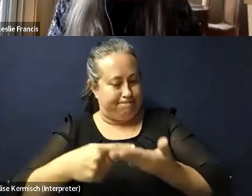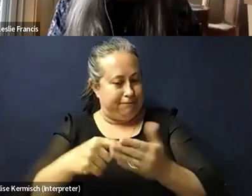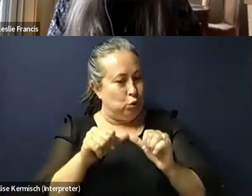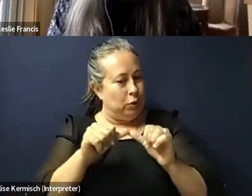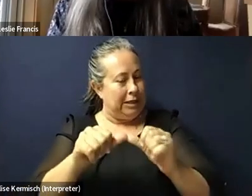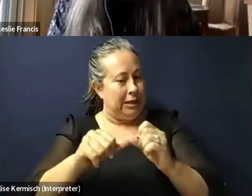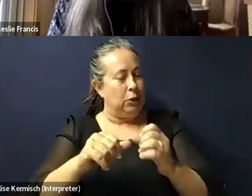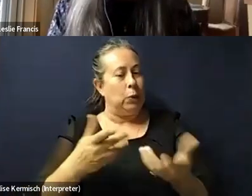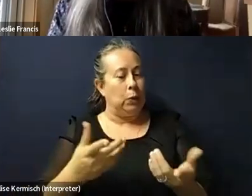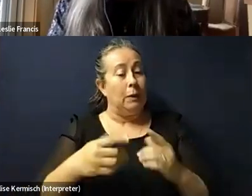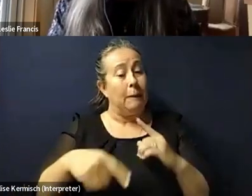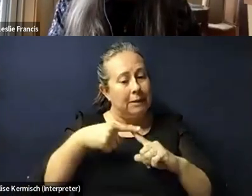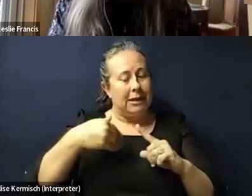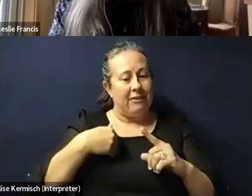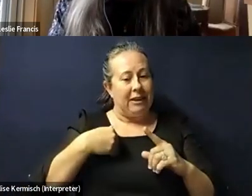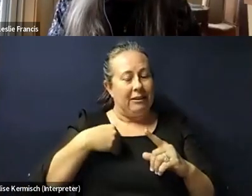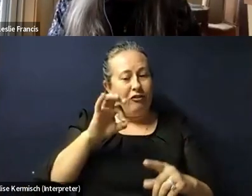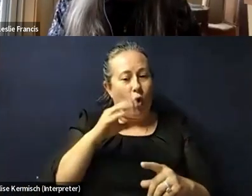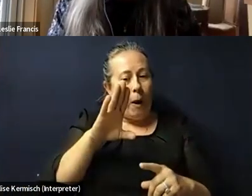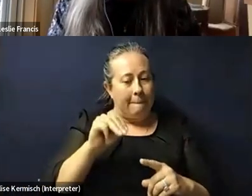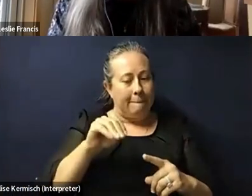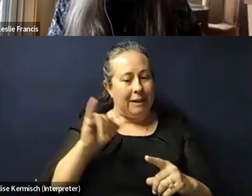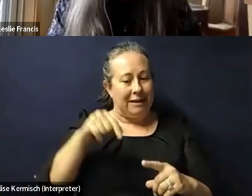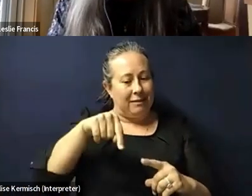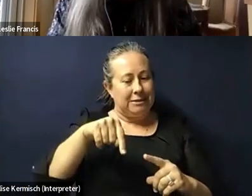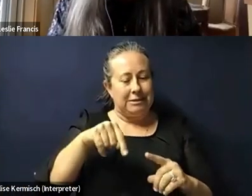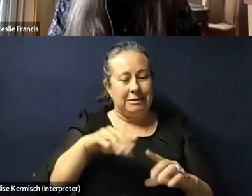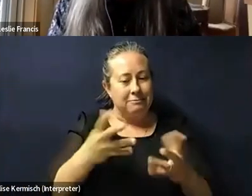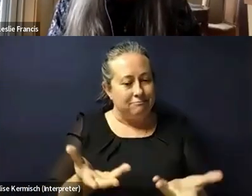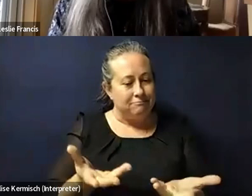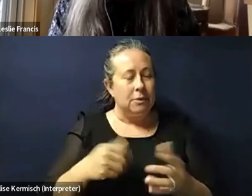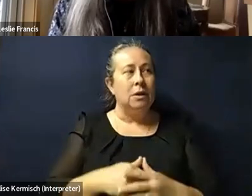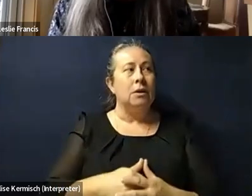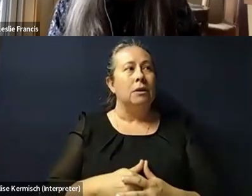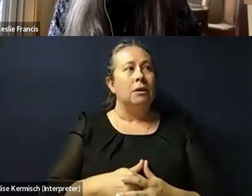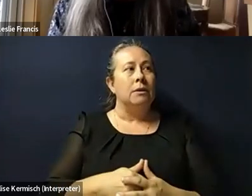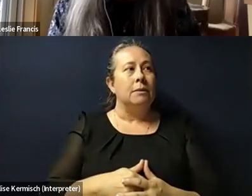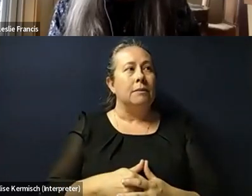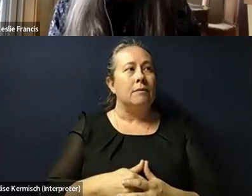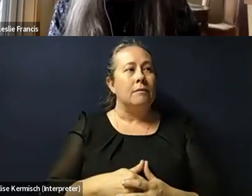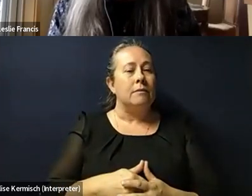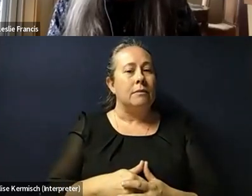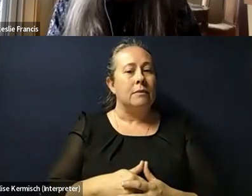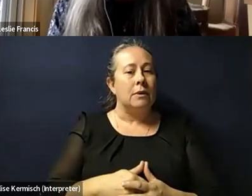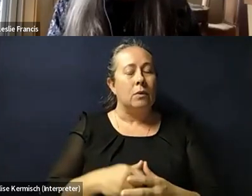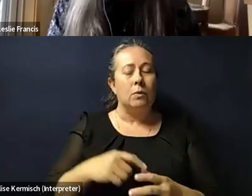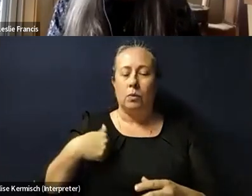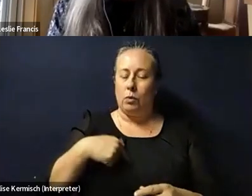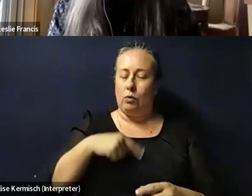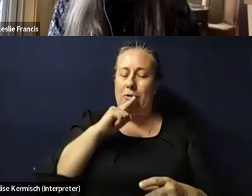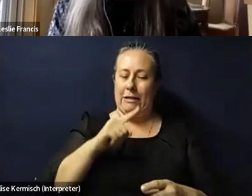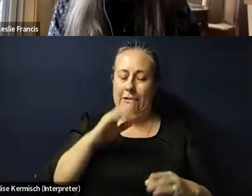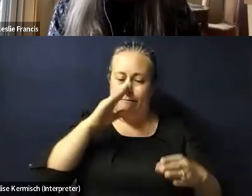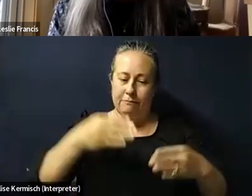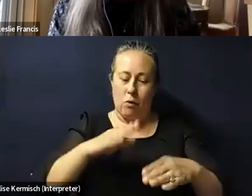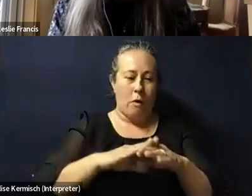having forums like this. And I think, again, this is, I think, Mike, we're really focusing on the main worry or